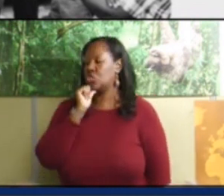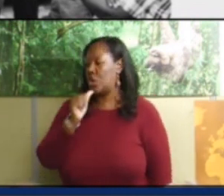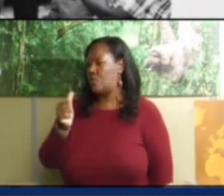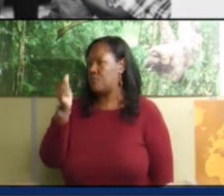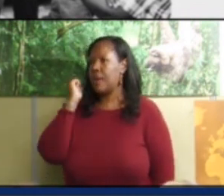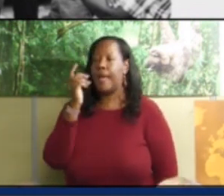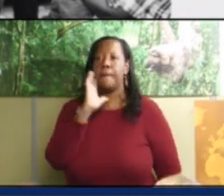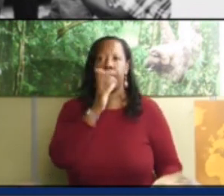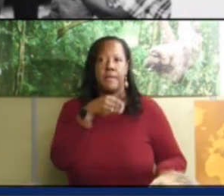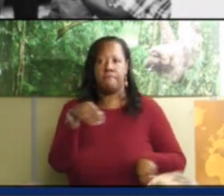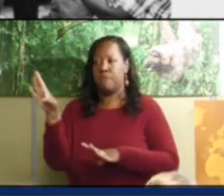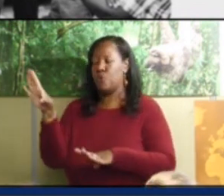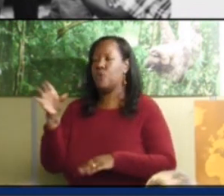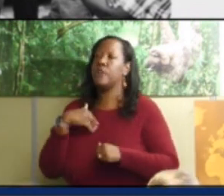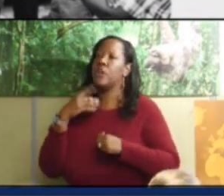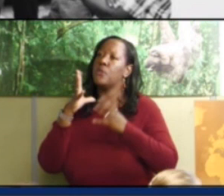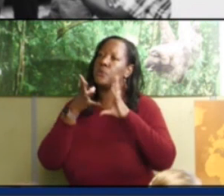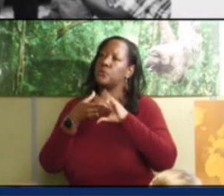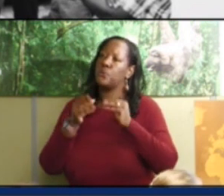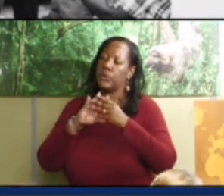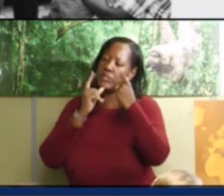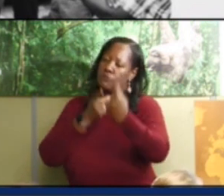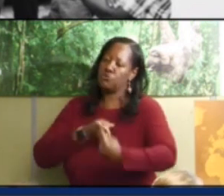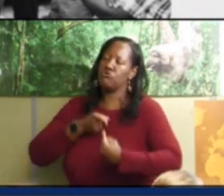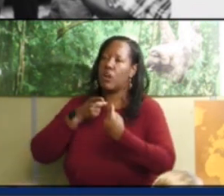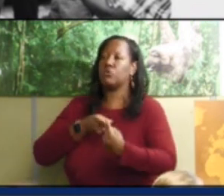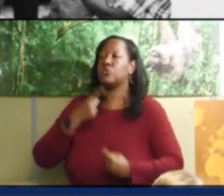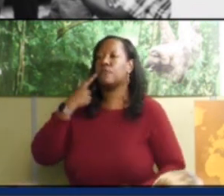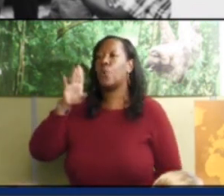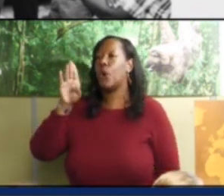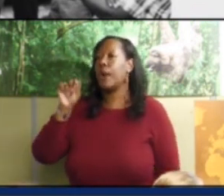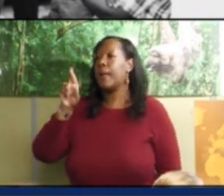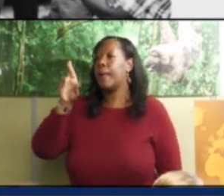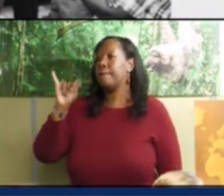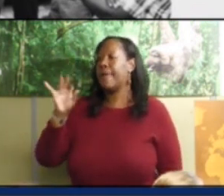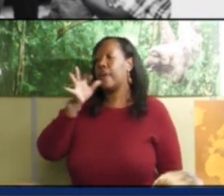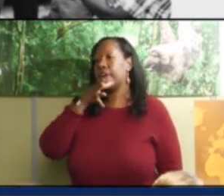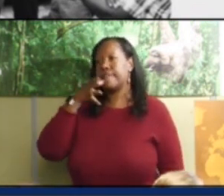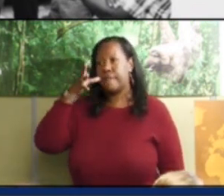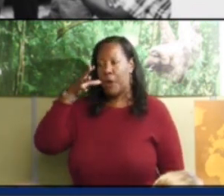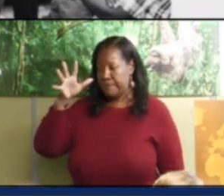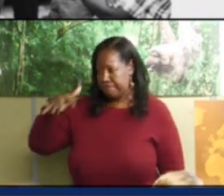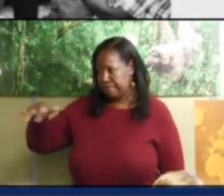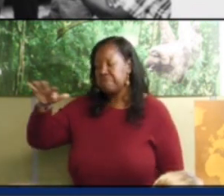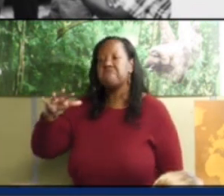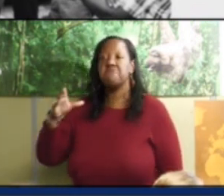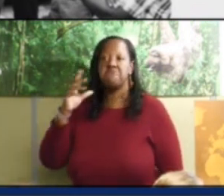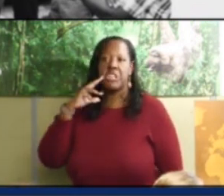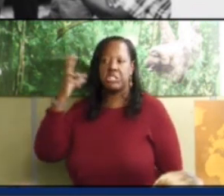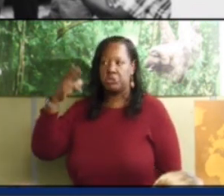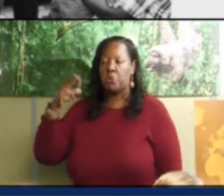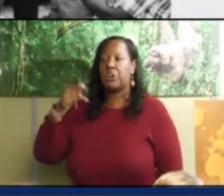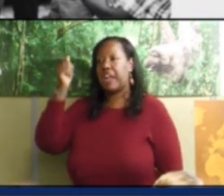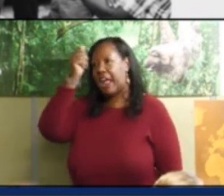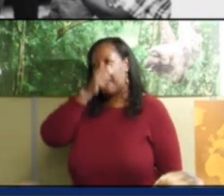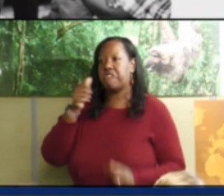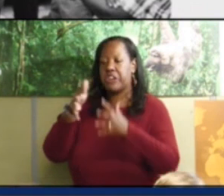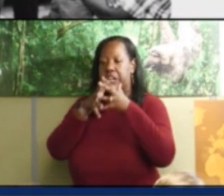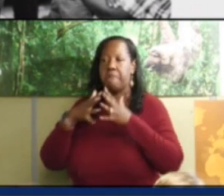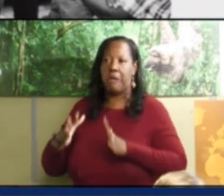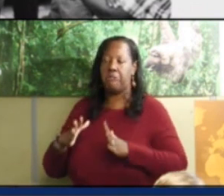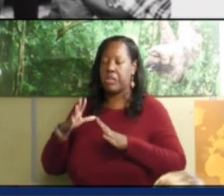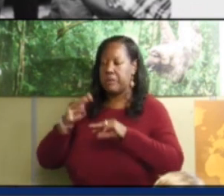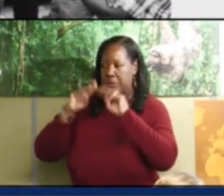Barry Farm, Hillsdale, which is a historic African-American neighborhood in DC, which has largely disappeared over the years